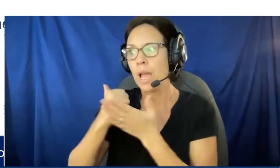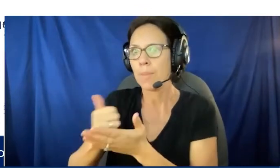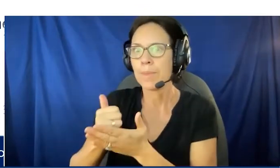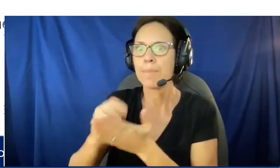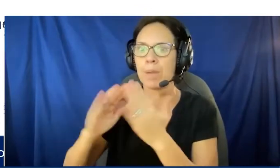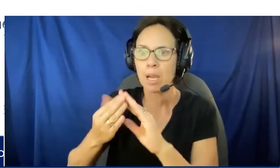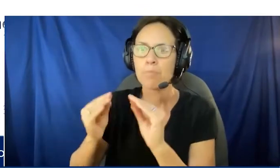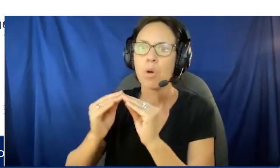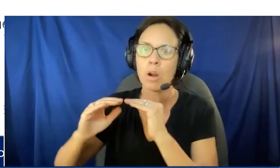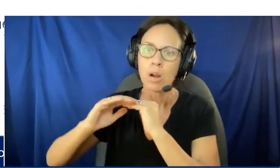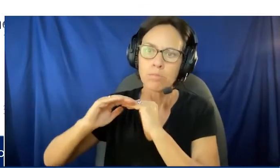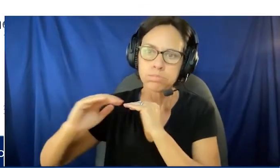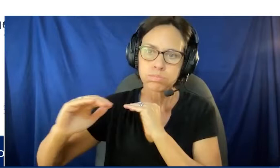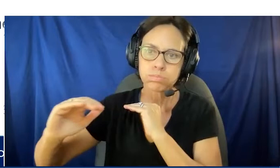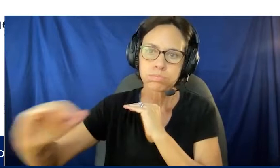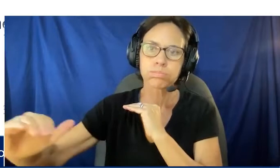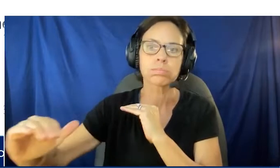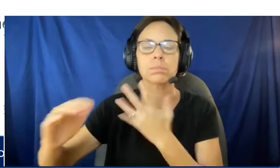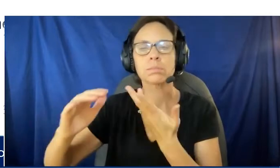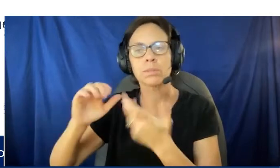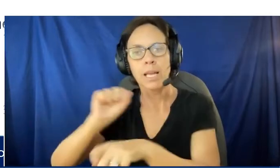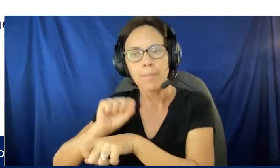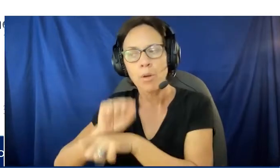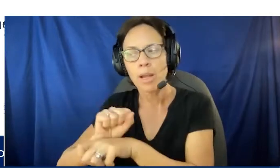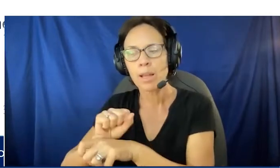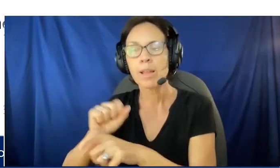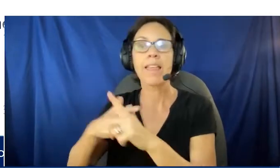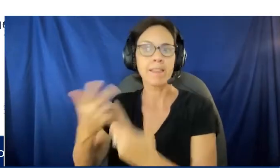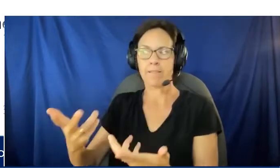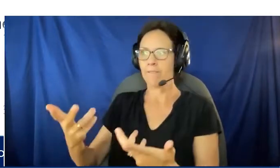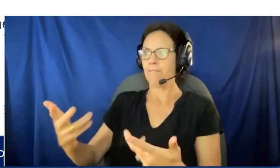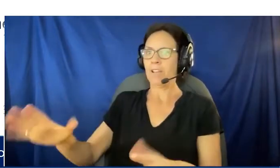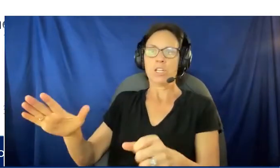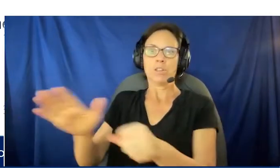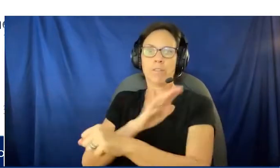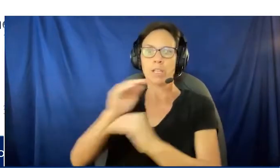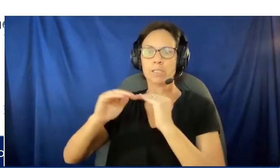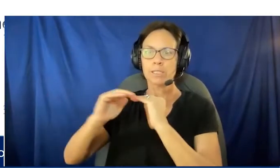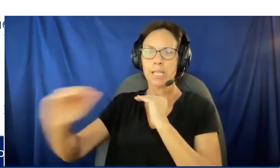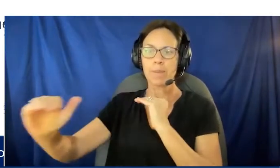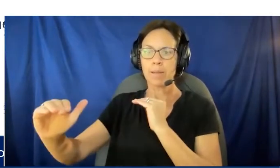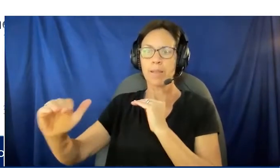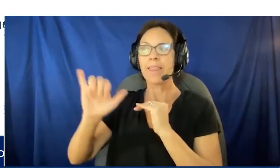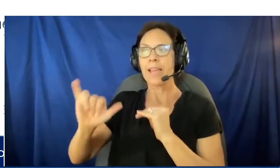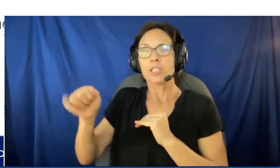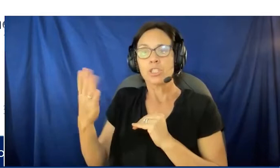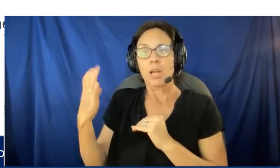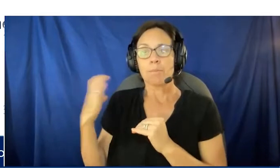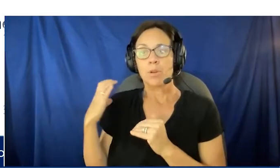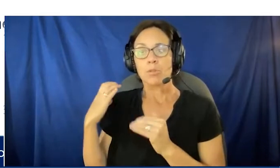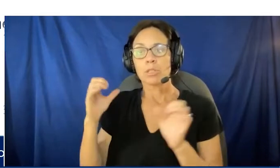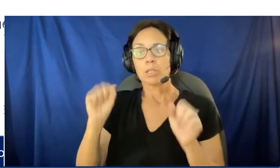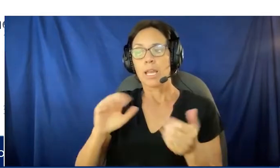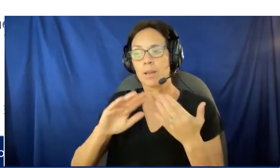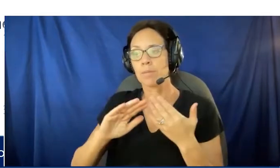individual is stabilized in employment, then we turn that ongoing job coaching, if needed,